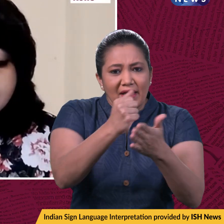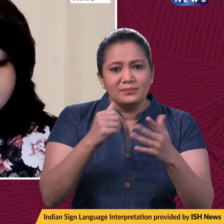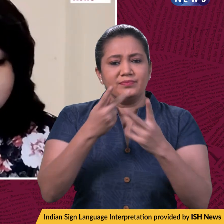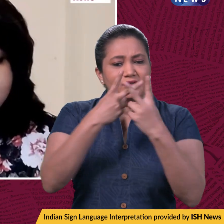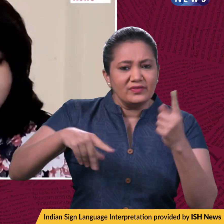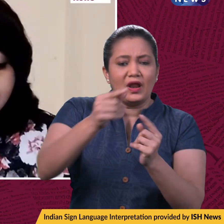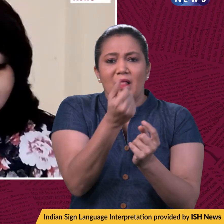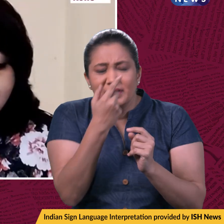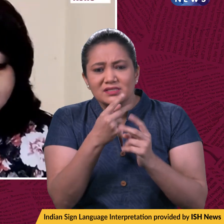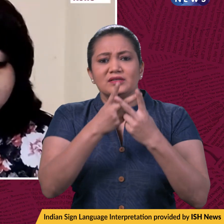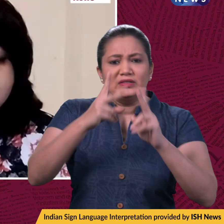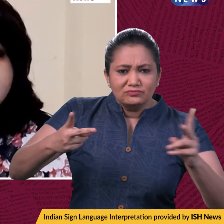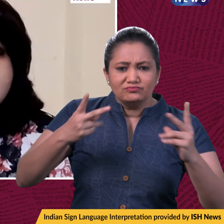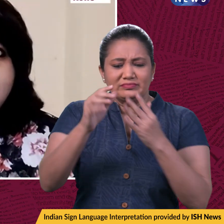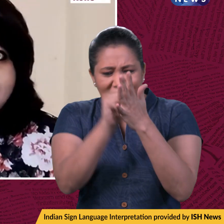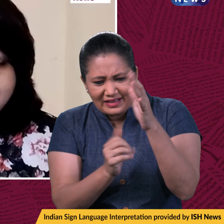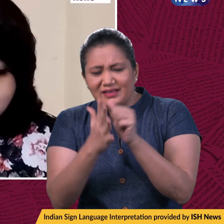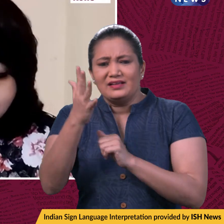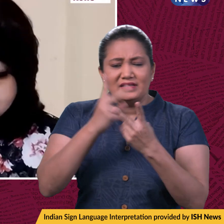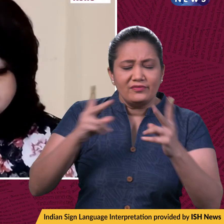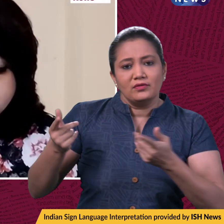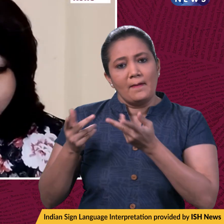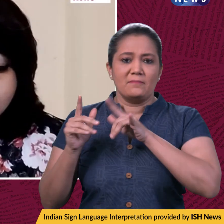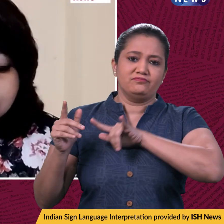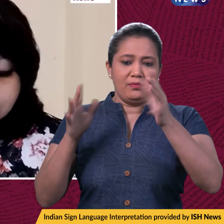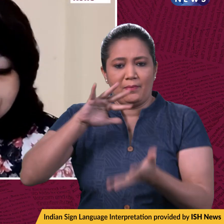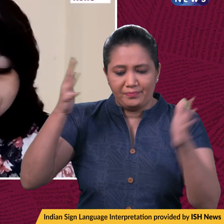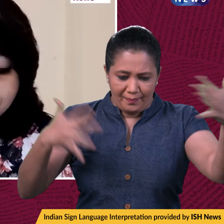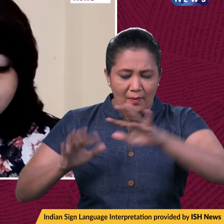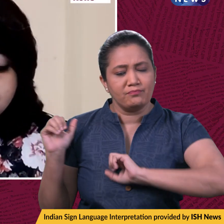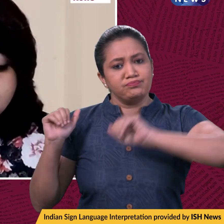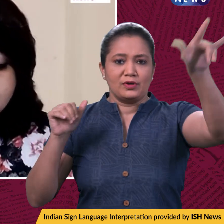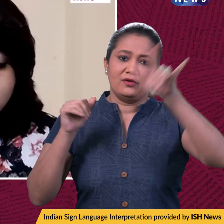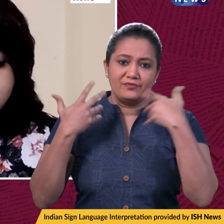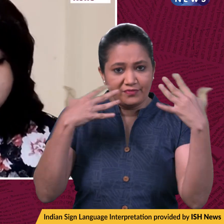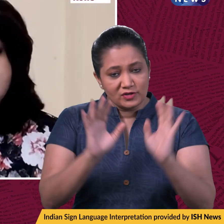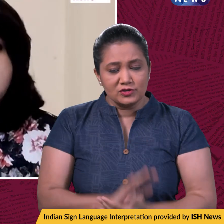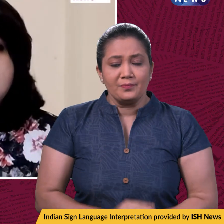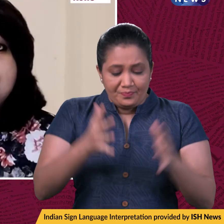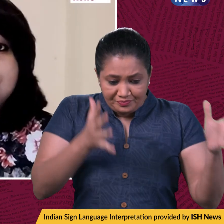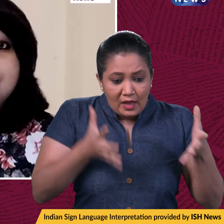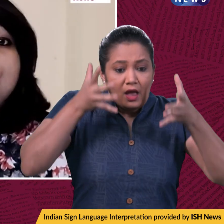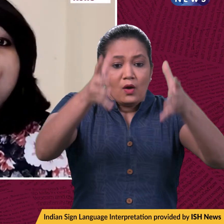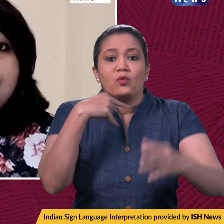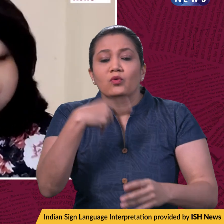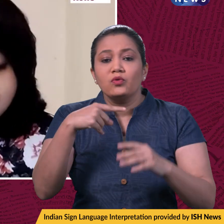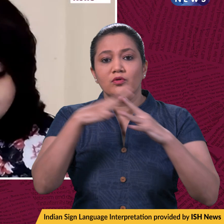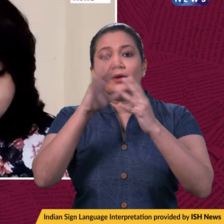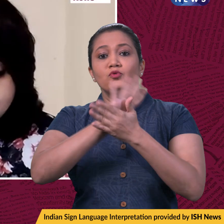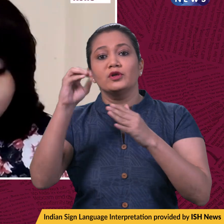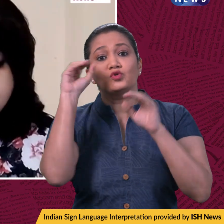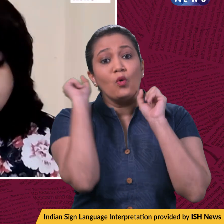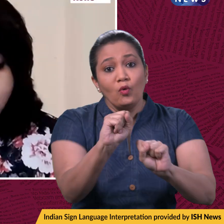assistance consisting of medical supplies on the return flight today. These medicines will be handed over to the representatives of